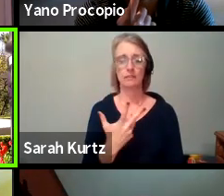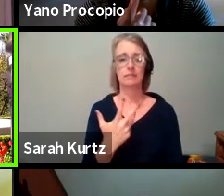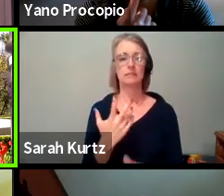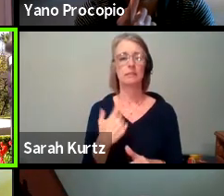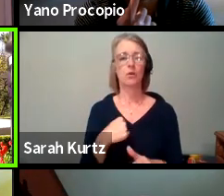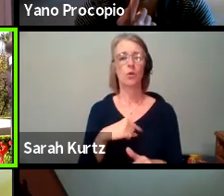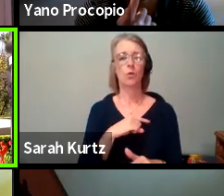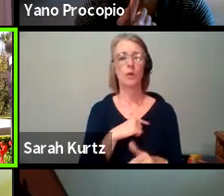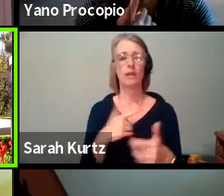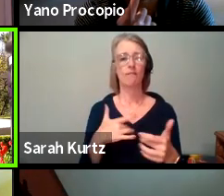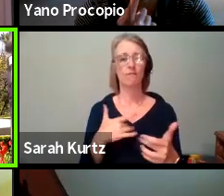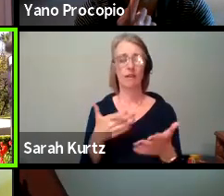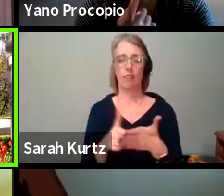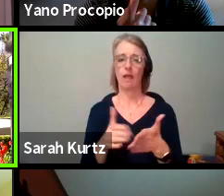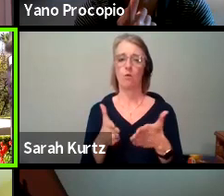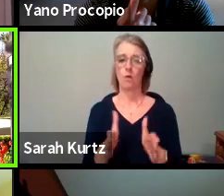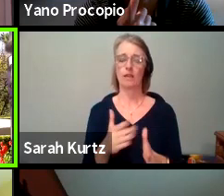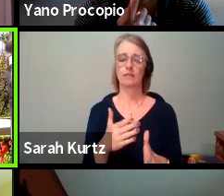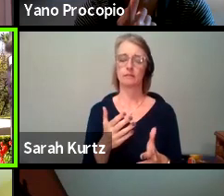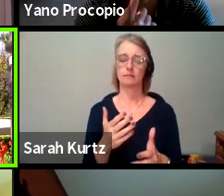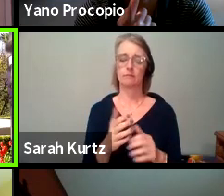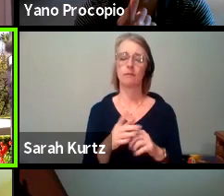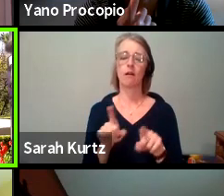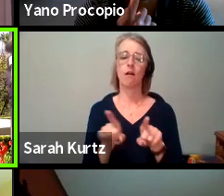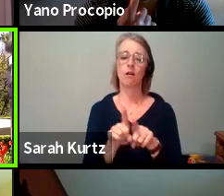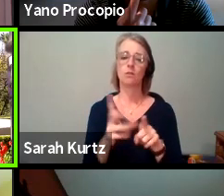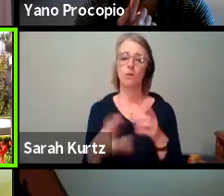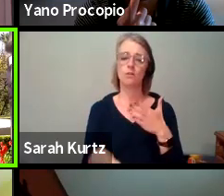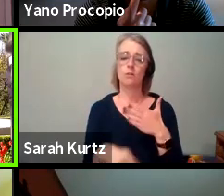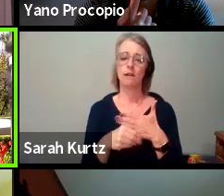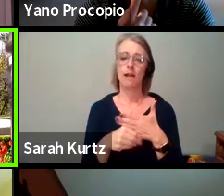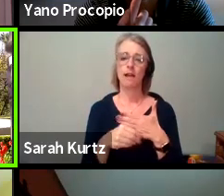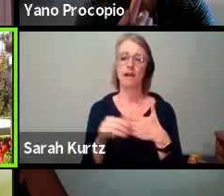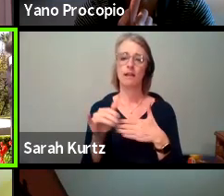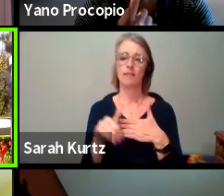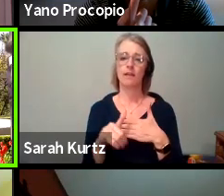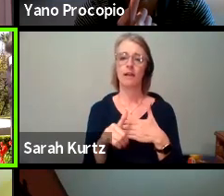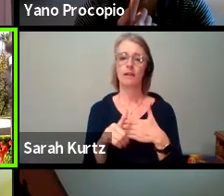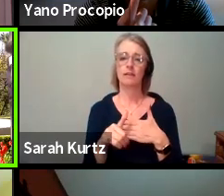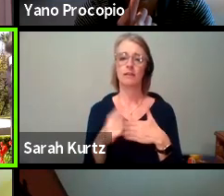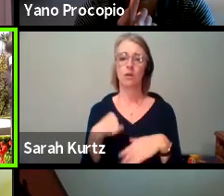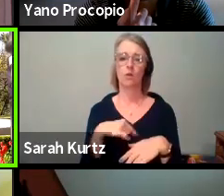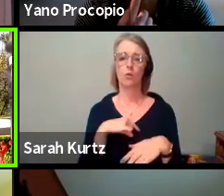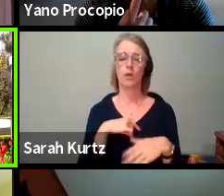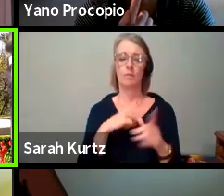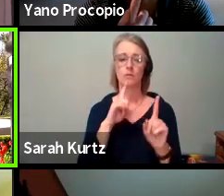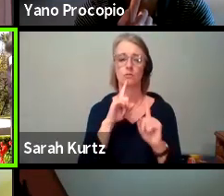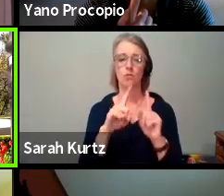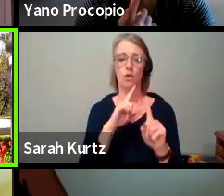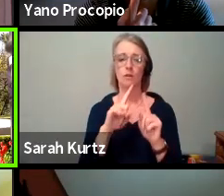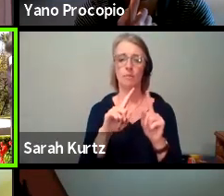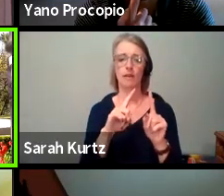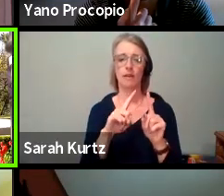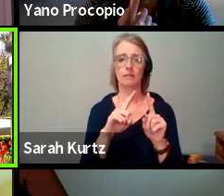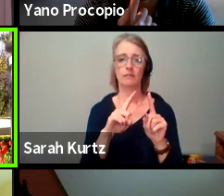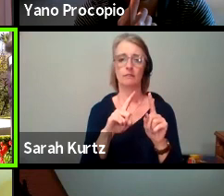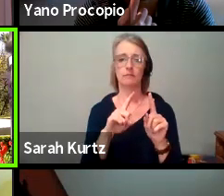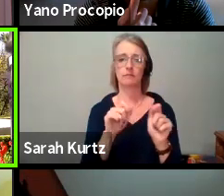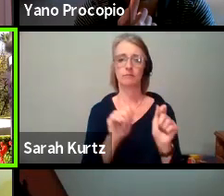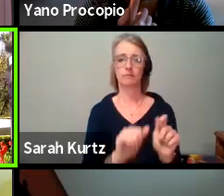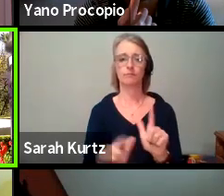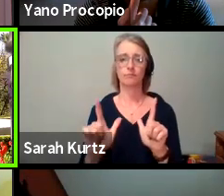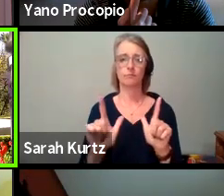feel that way. And I also want to add that, you know, the themes that we've been talking about in the slides that